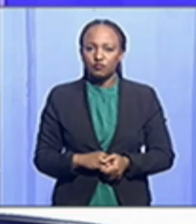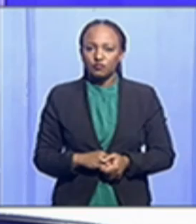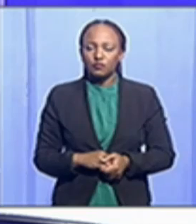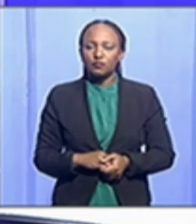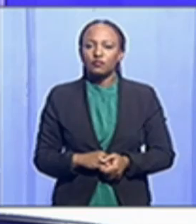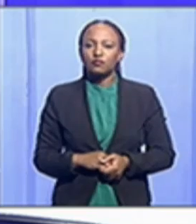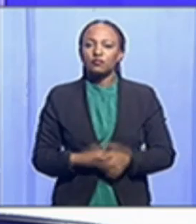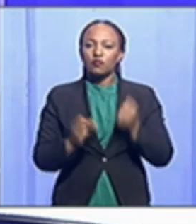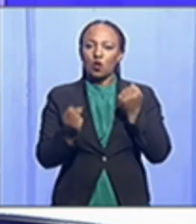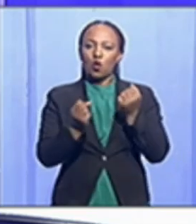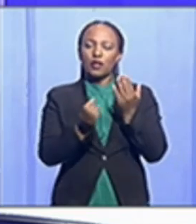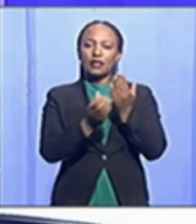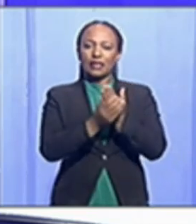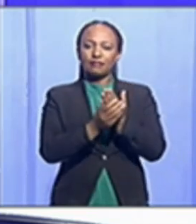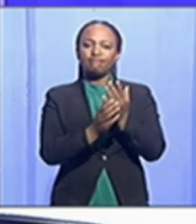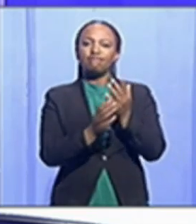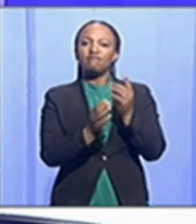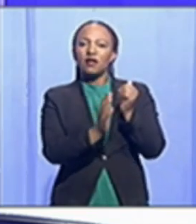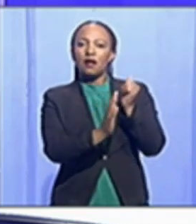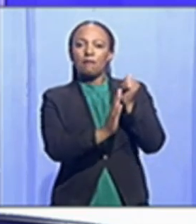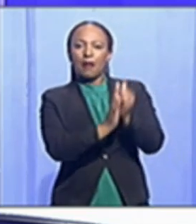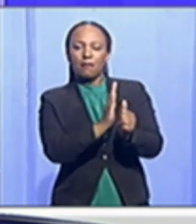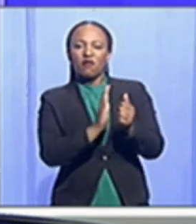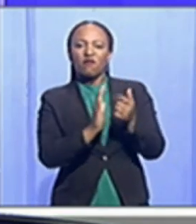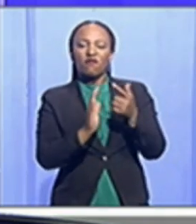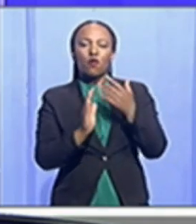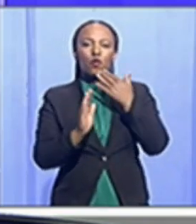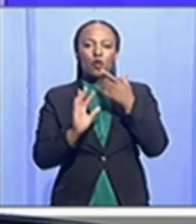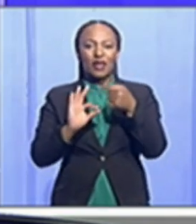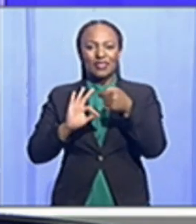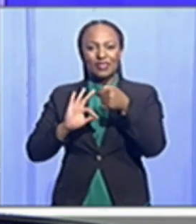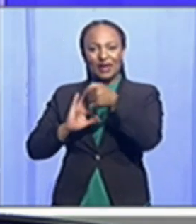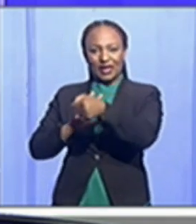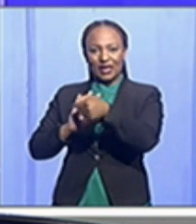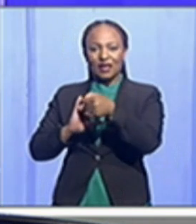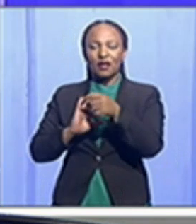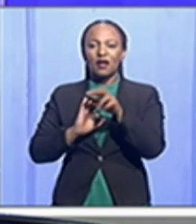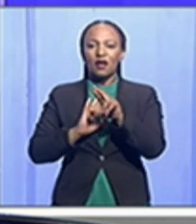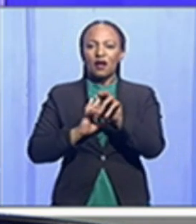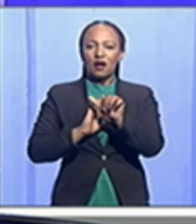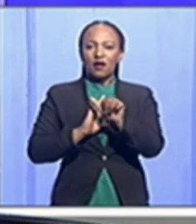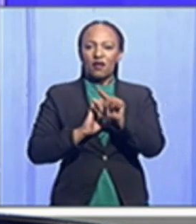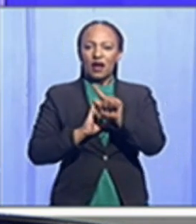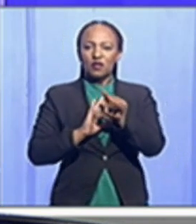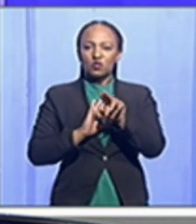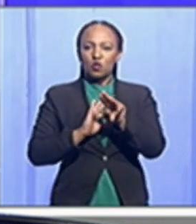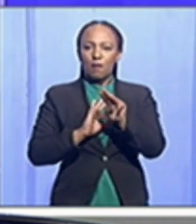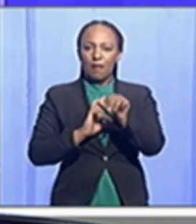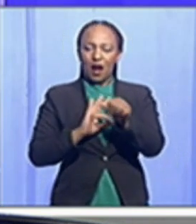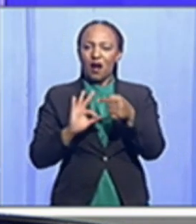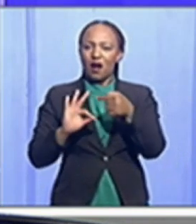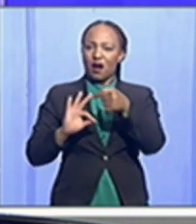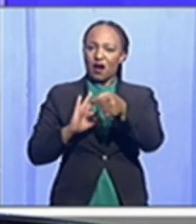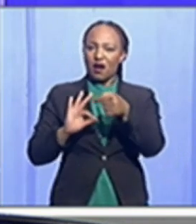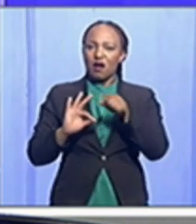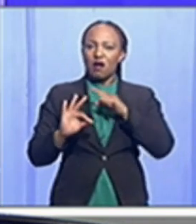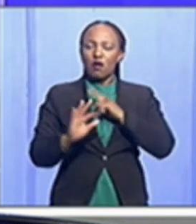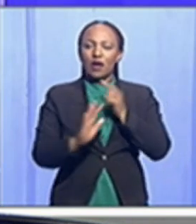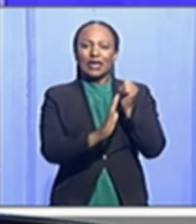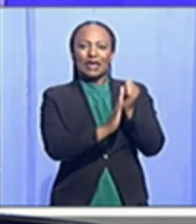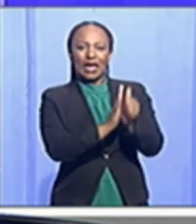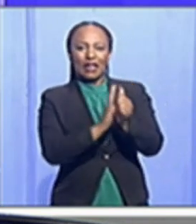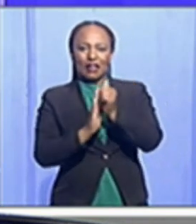Tsheko ya molato wa polao kgatlhanong le barwarre ba bararo ba ga Radzuma bao go latofatšwago ba latofatšwago ka polao ya bahlankedi ba